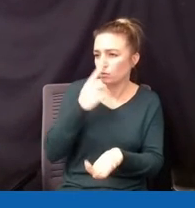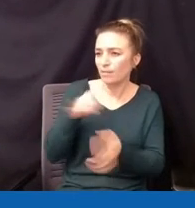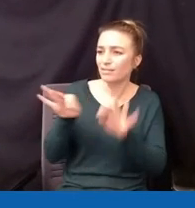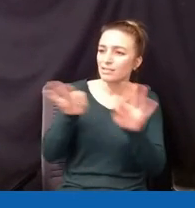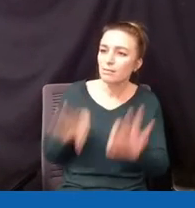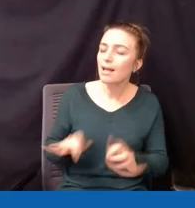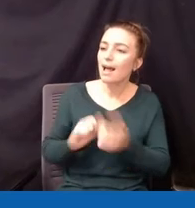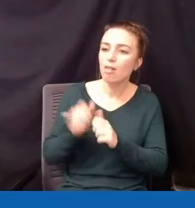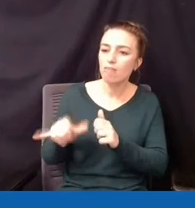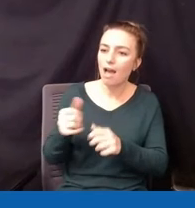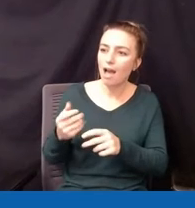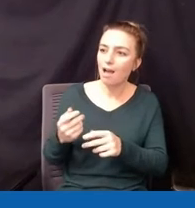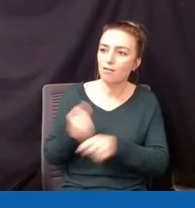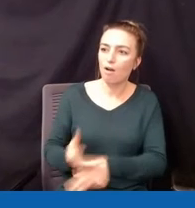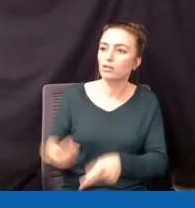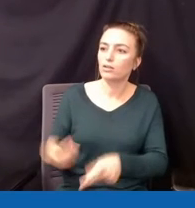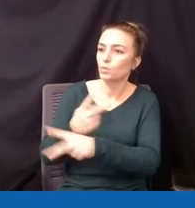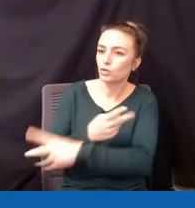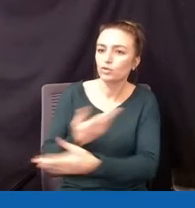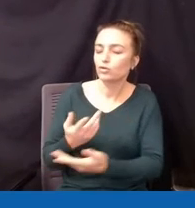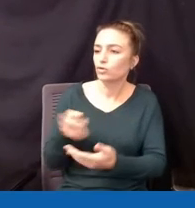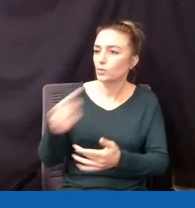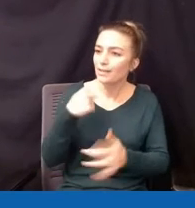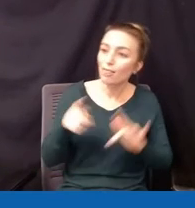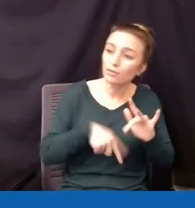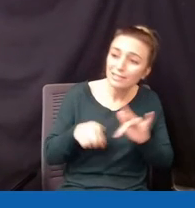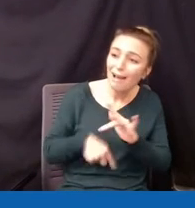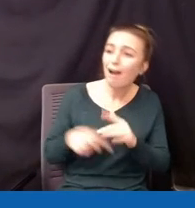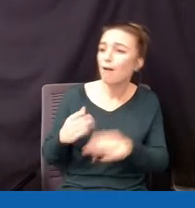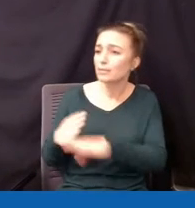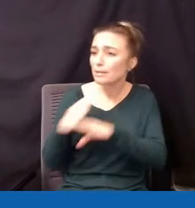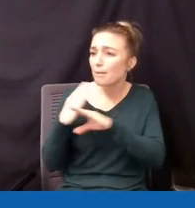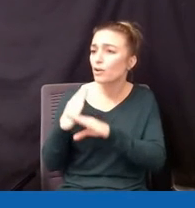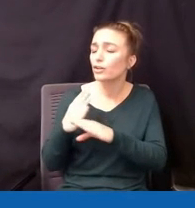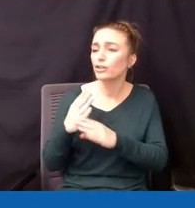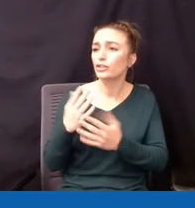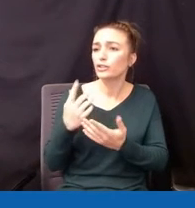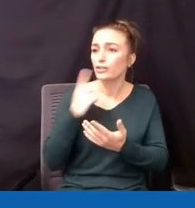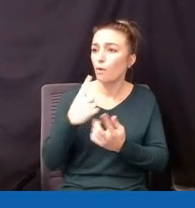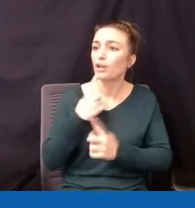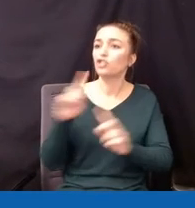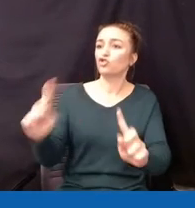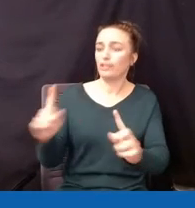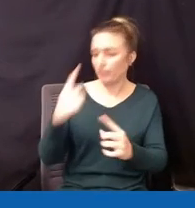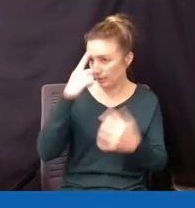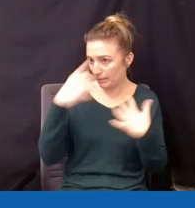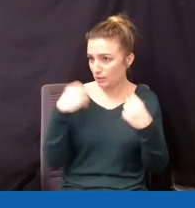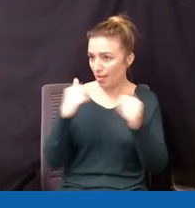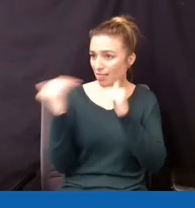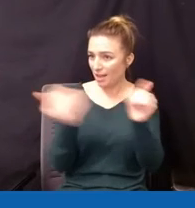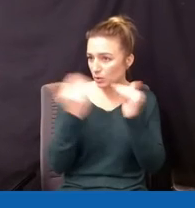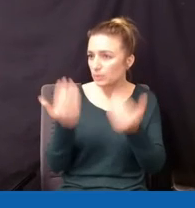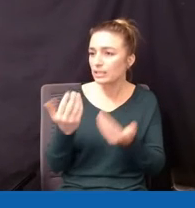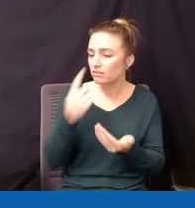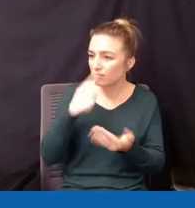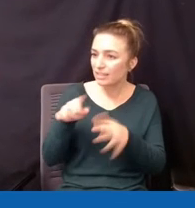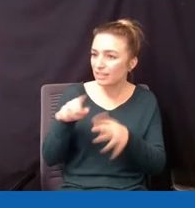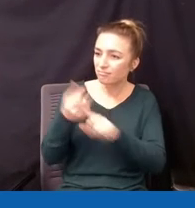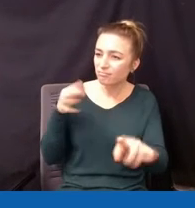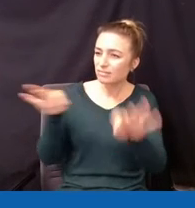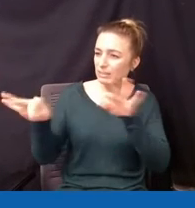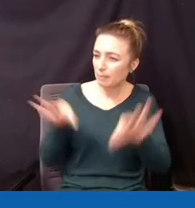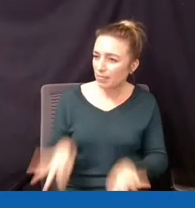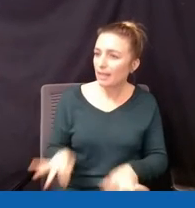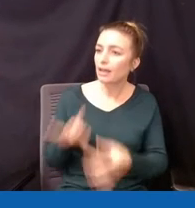of gaps and barriers to achieving mental health equity and even to chipping away at that stigma and even